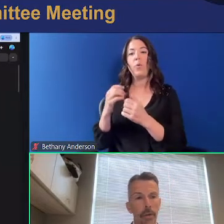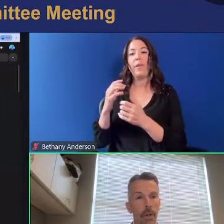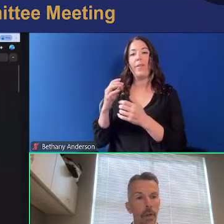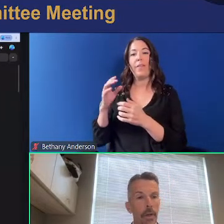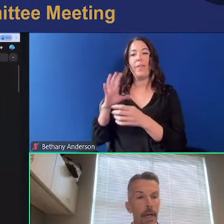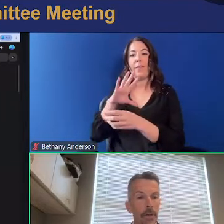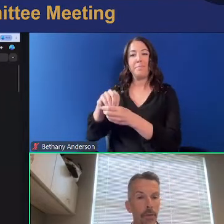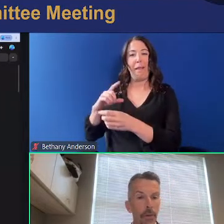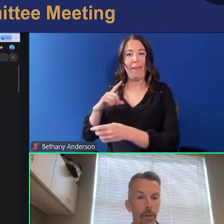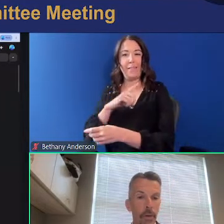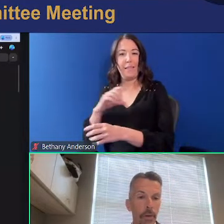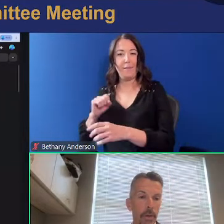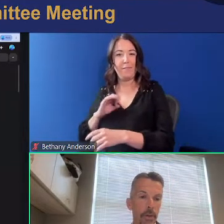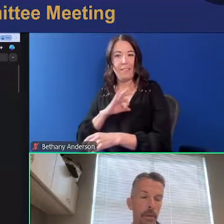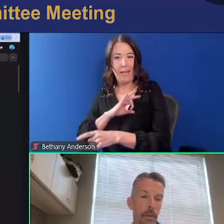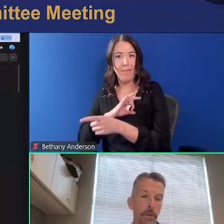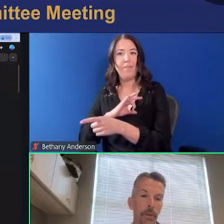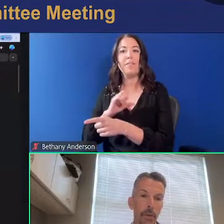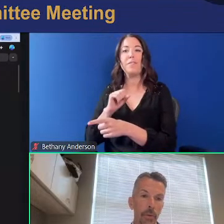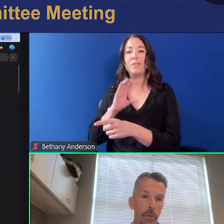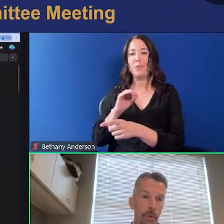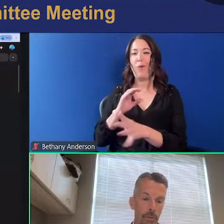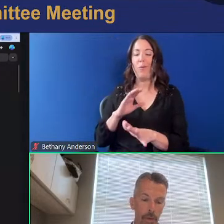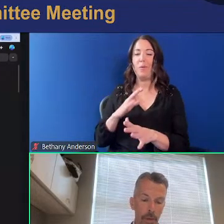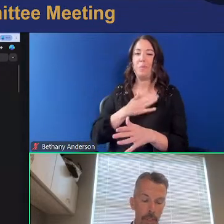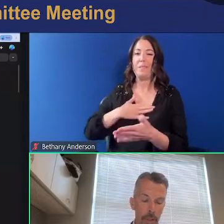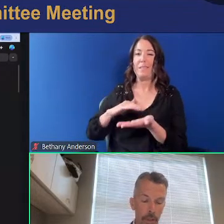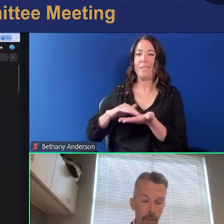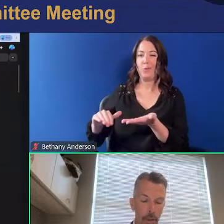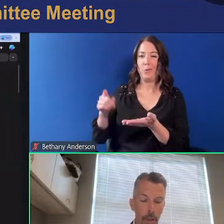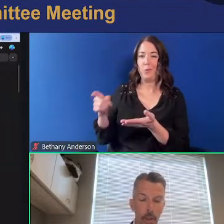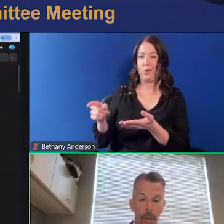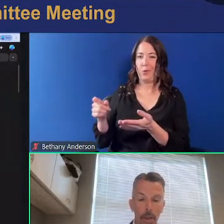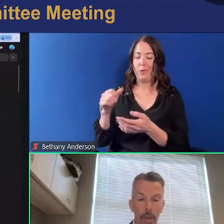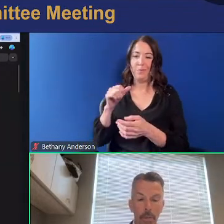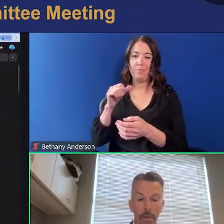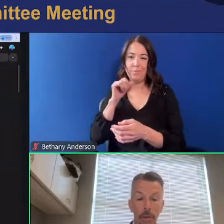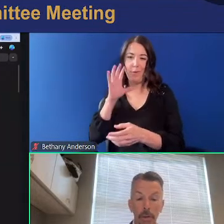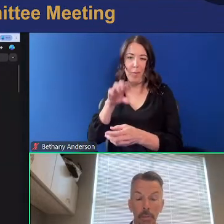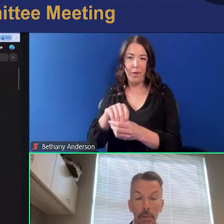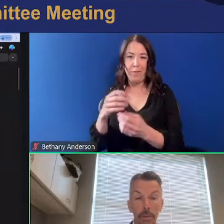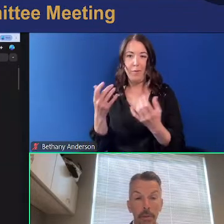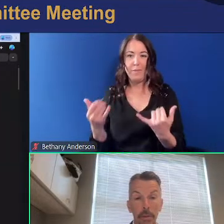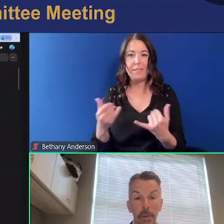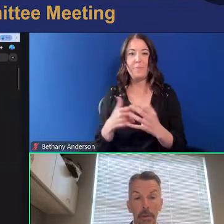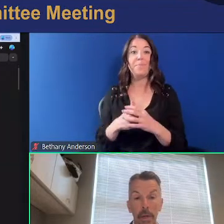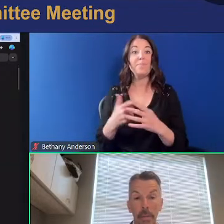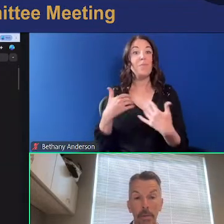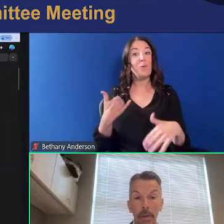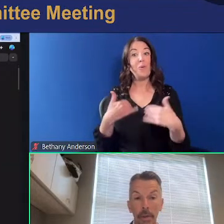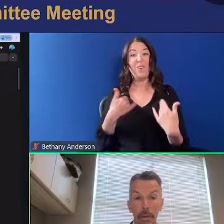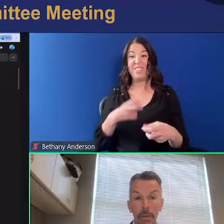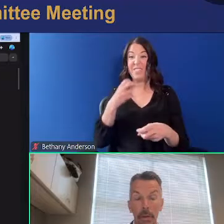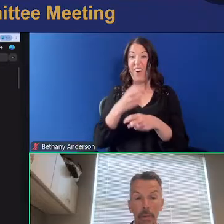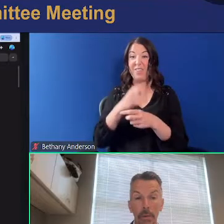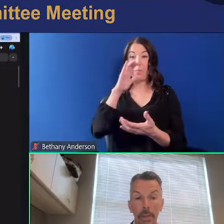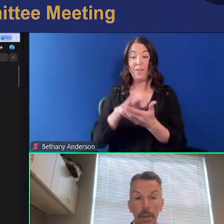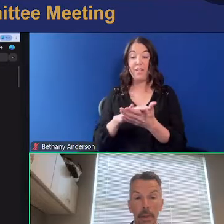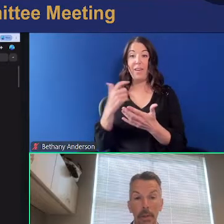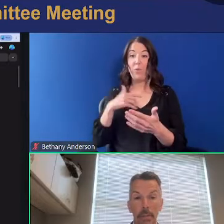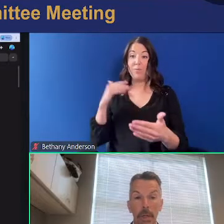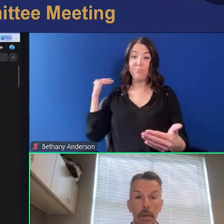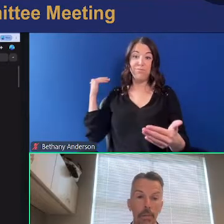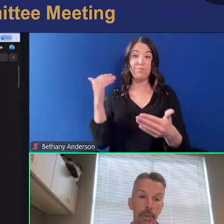staff. So ask for her excuse for not being here. It's hard to believe that we're at the time of the year that we're